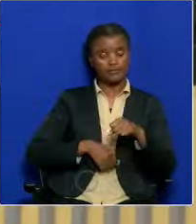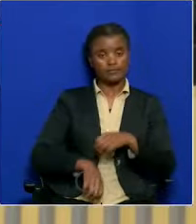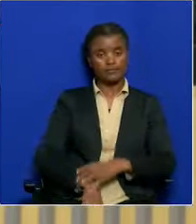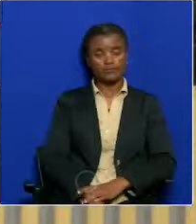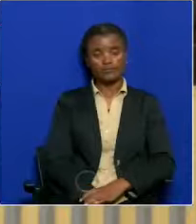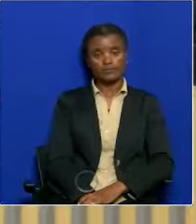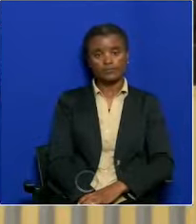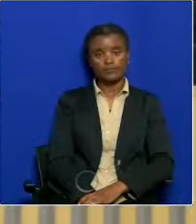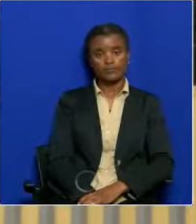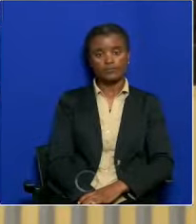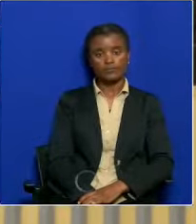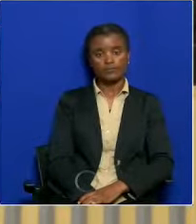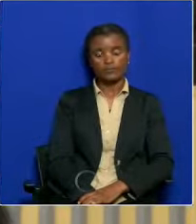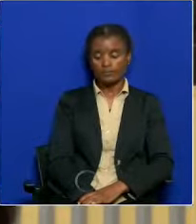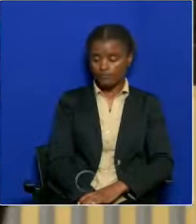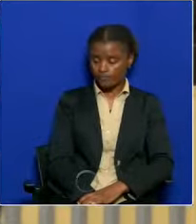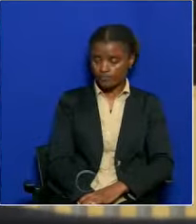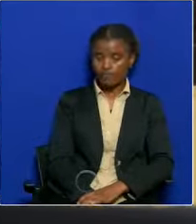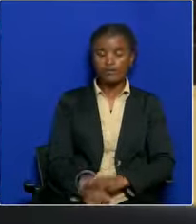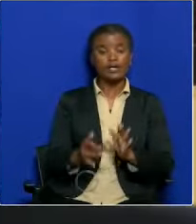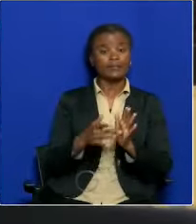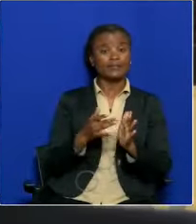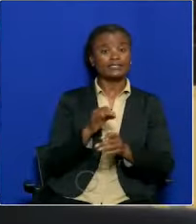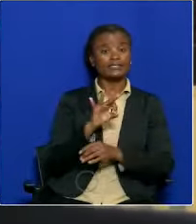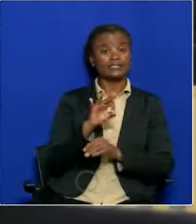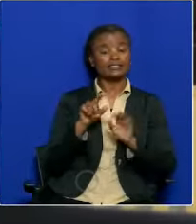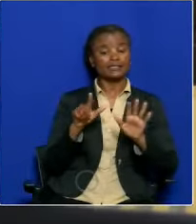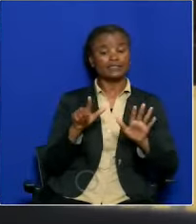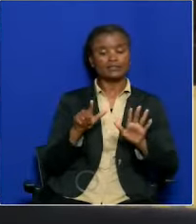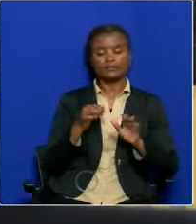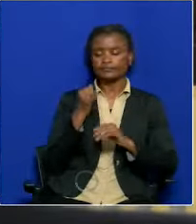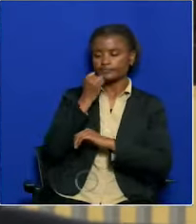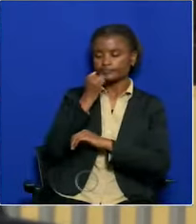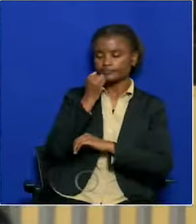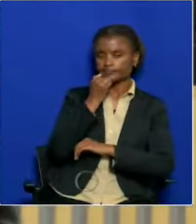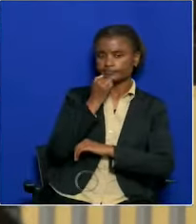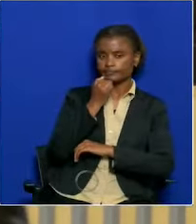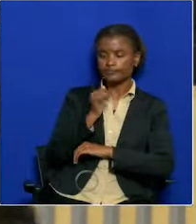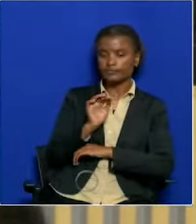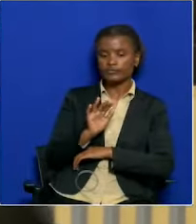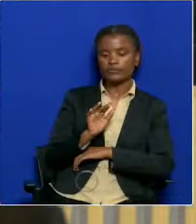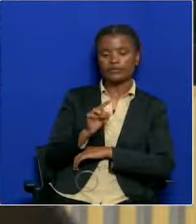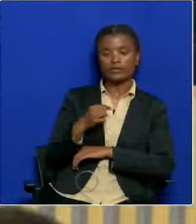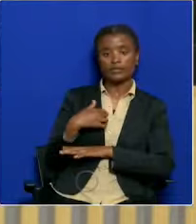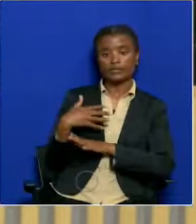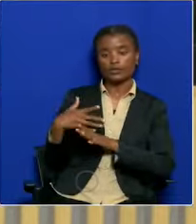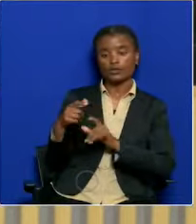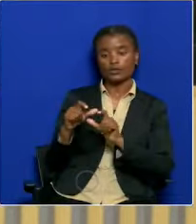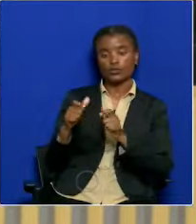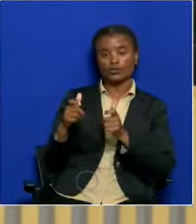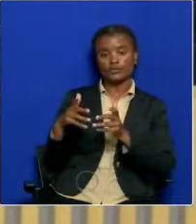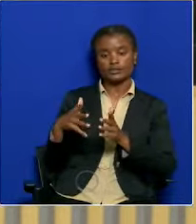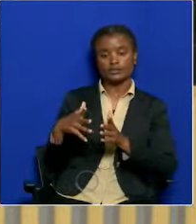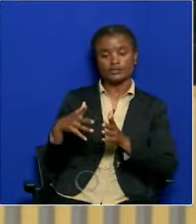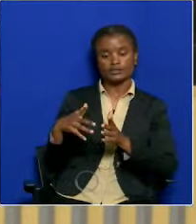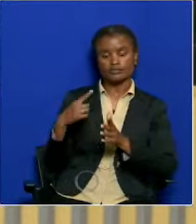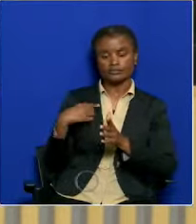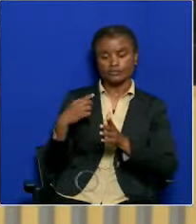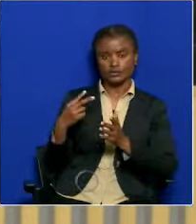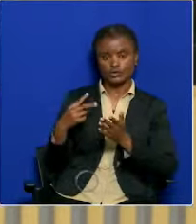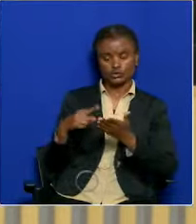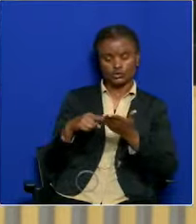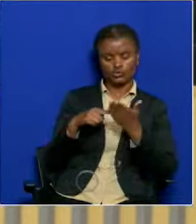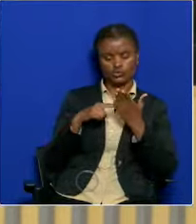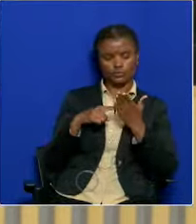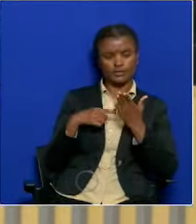Page 37. Just pause there a moment. Sorry, General. My co-commissioner has just drawn my attention that